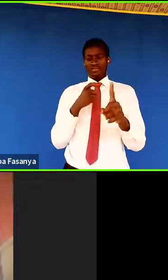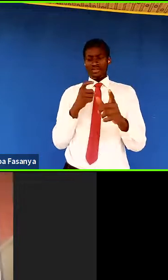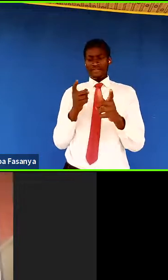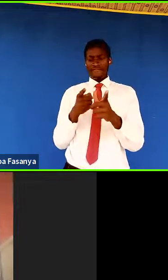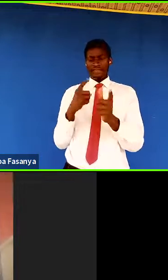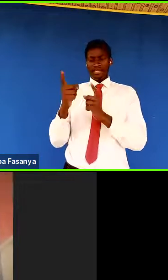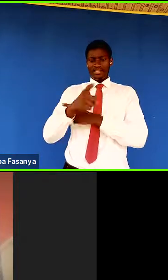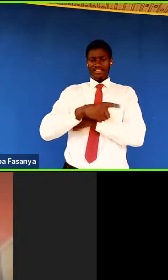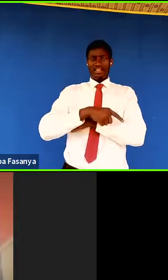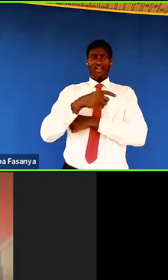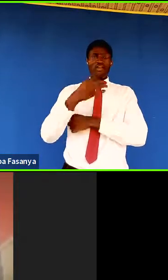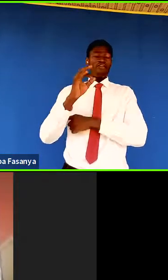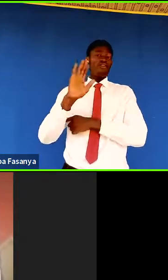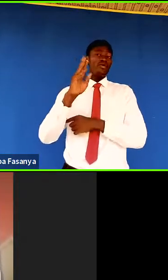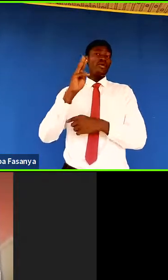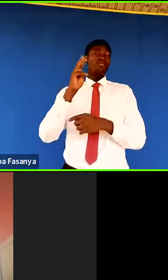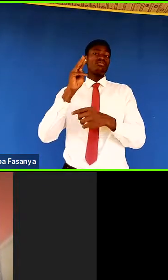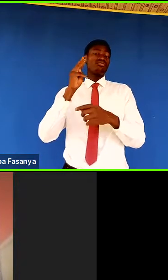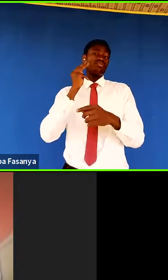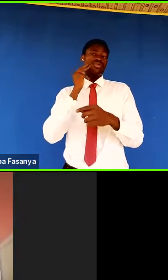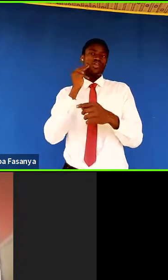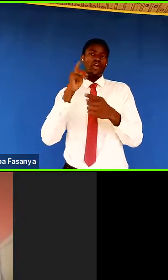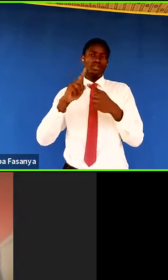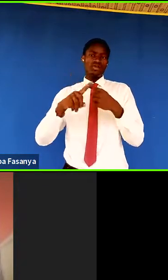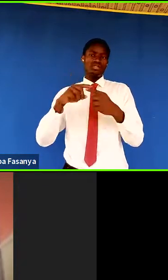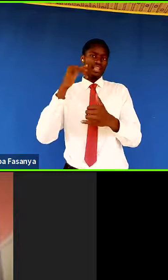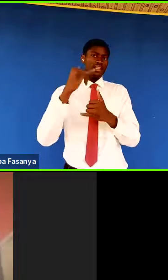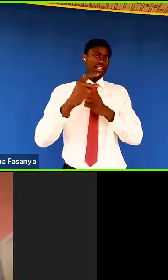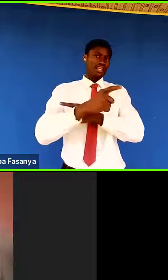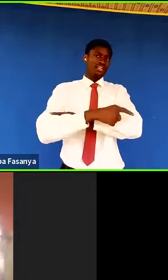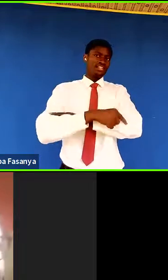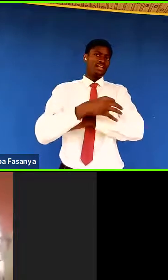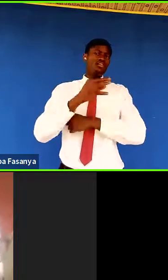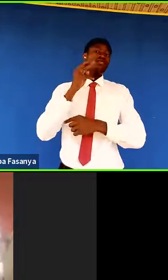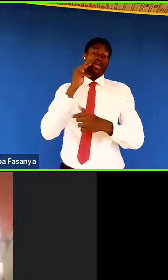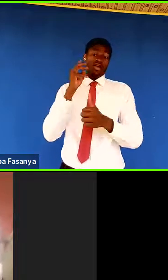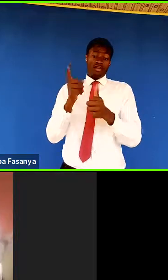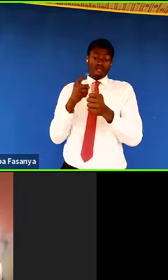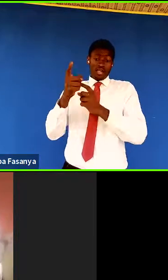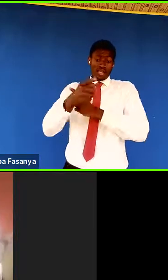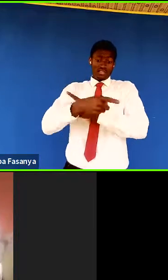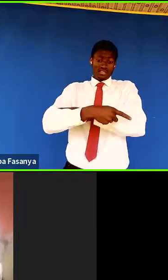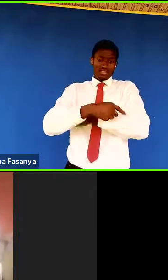your period. Okay, the first day you started menstruating to the first day